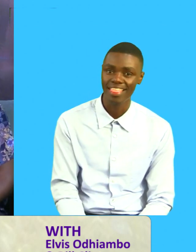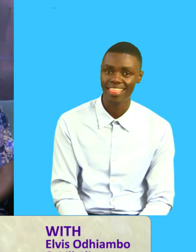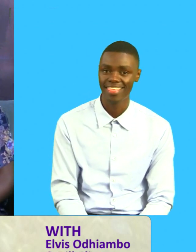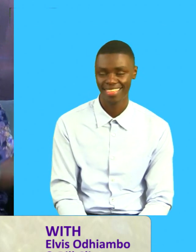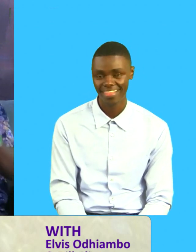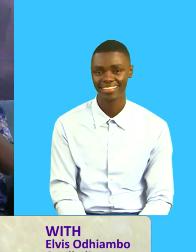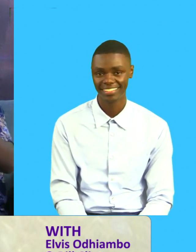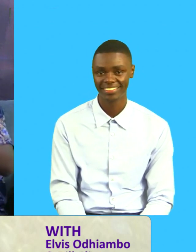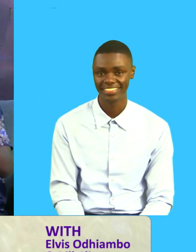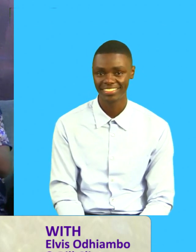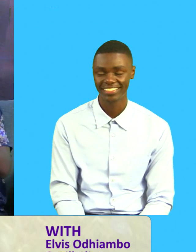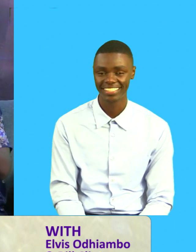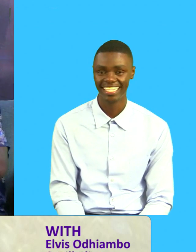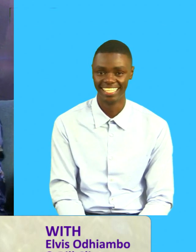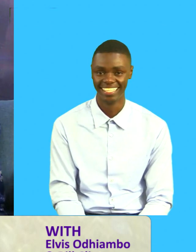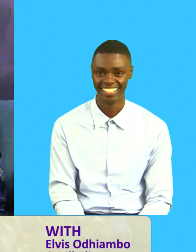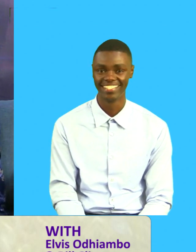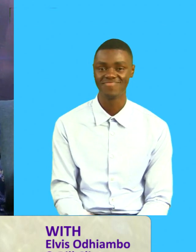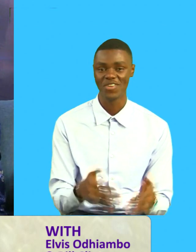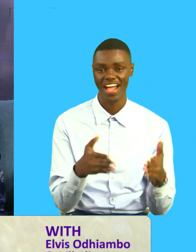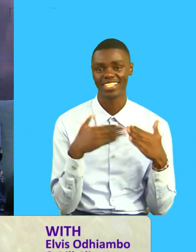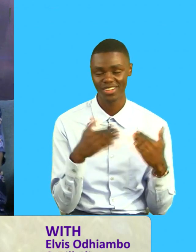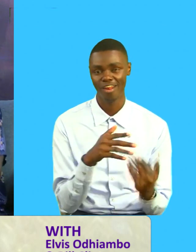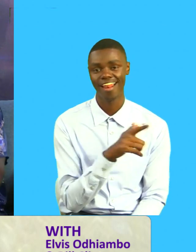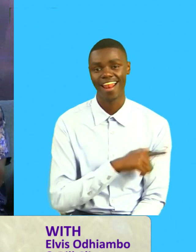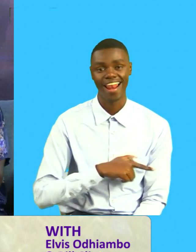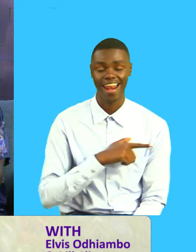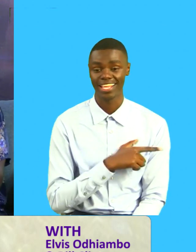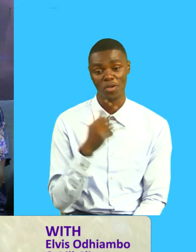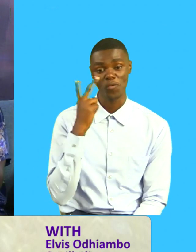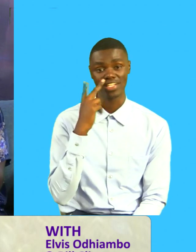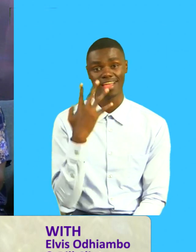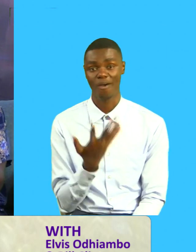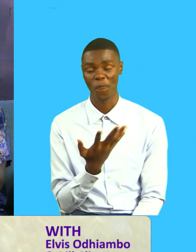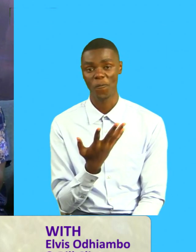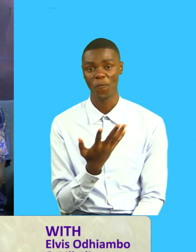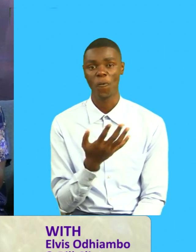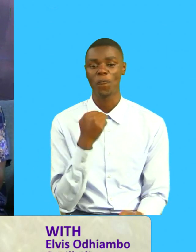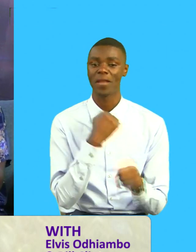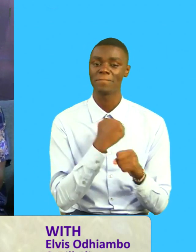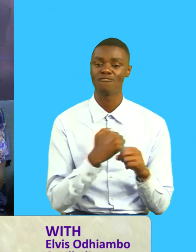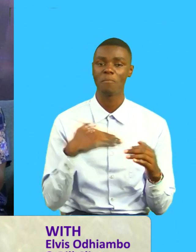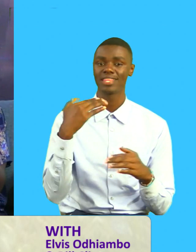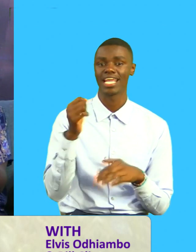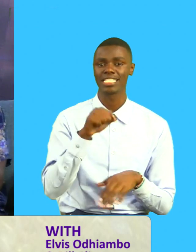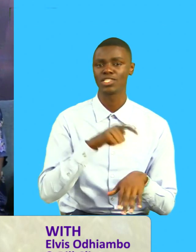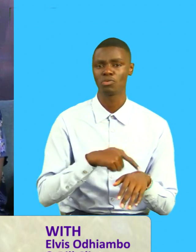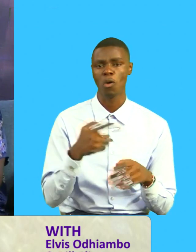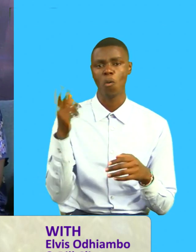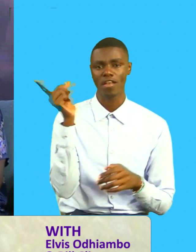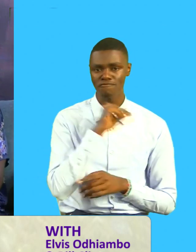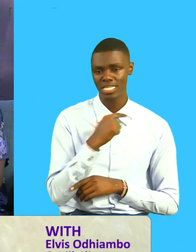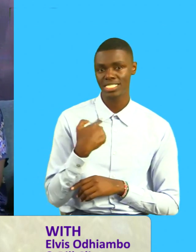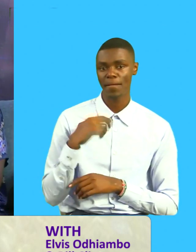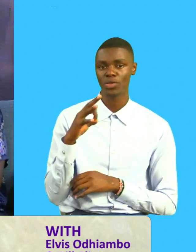Okay, so Arsenal, they're very lucky. Okay, we are going to see how they're going to perform next season. But then again, they finished the season at number